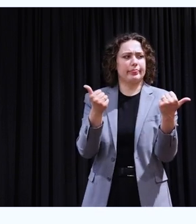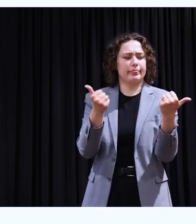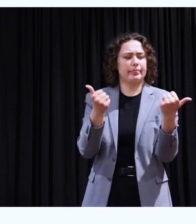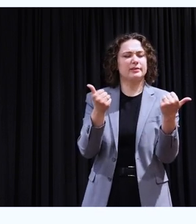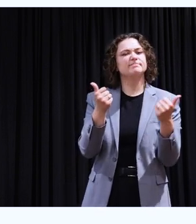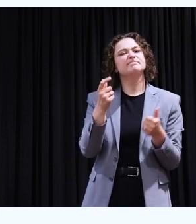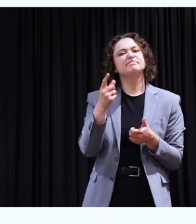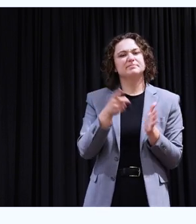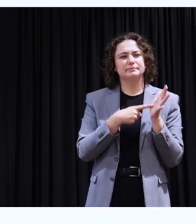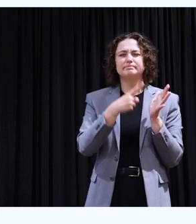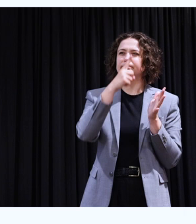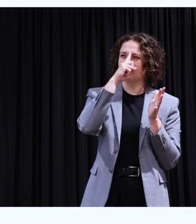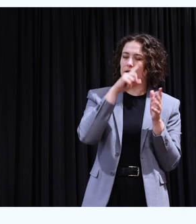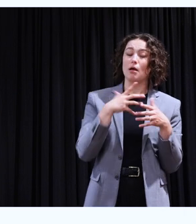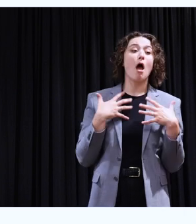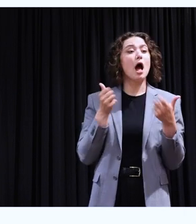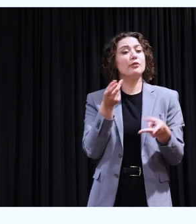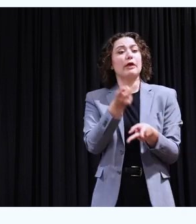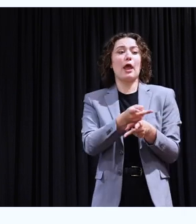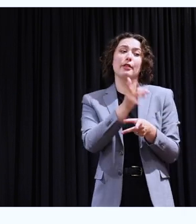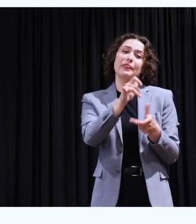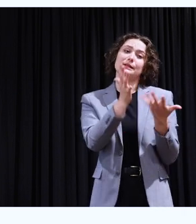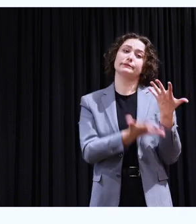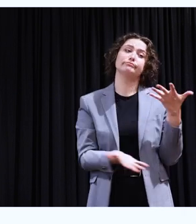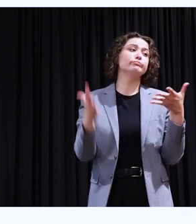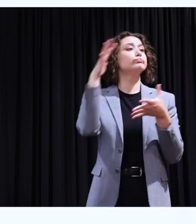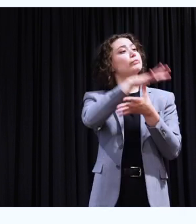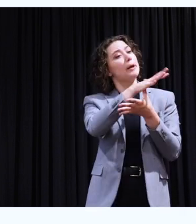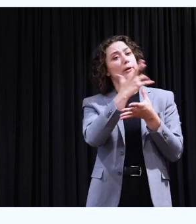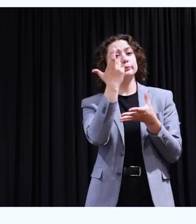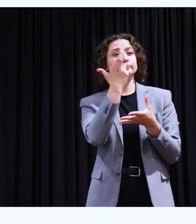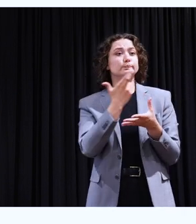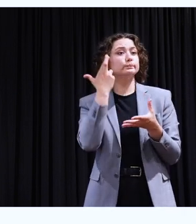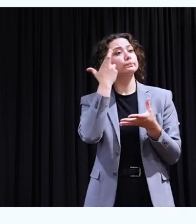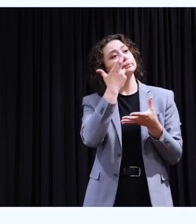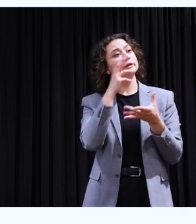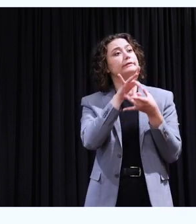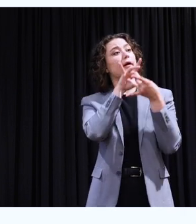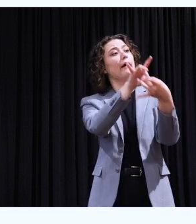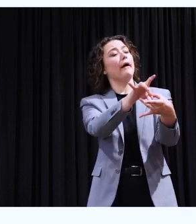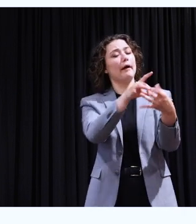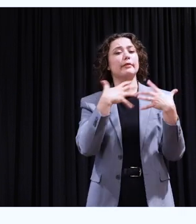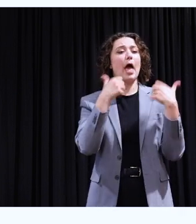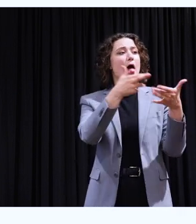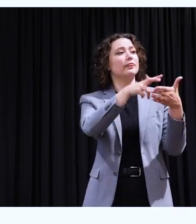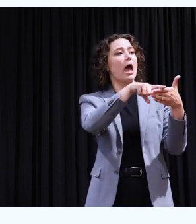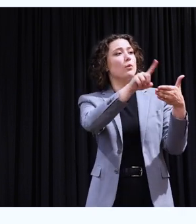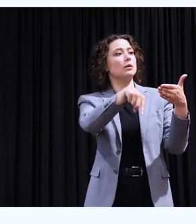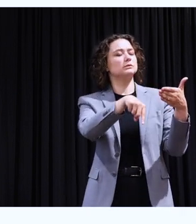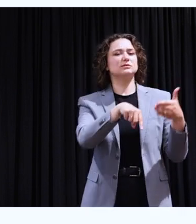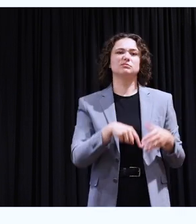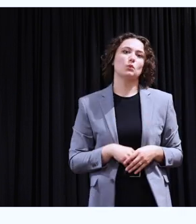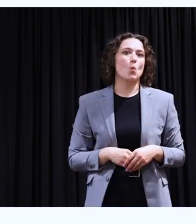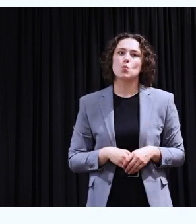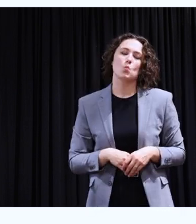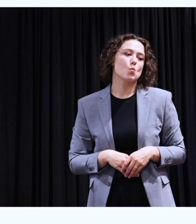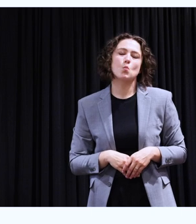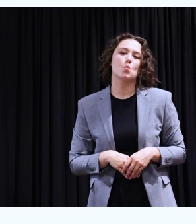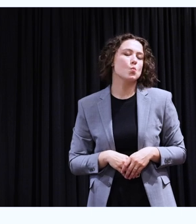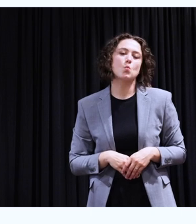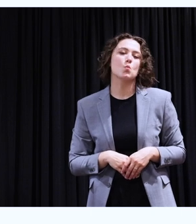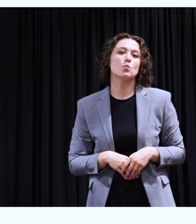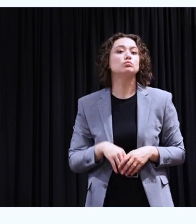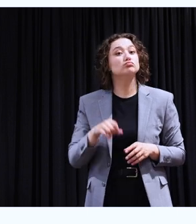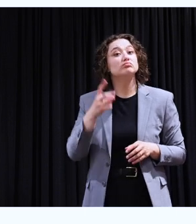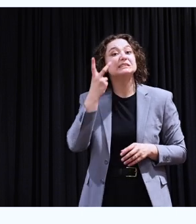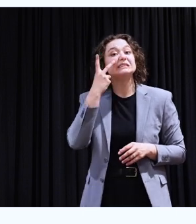about healthcare as being the primary indicator that relates to health outcomes. Well, it's not. It's not even close. And you can see right here with